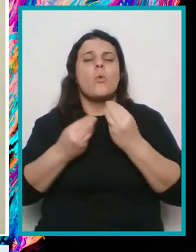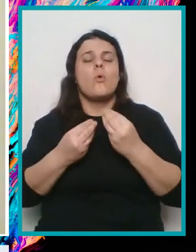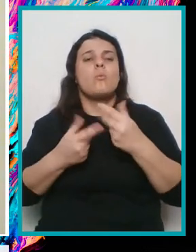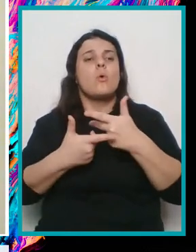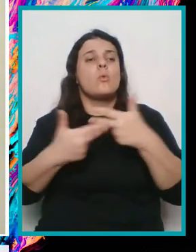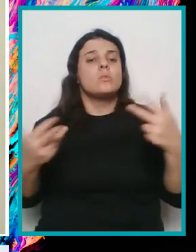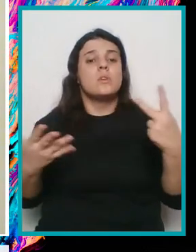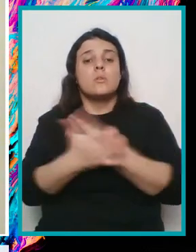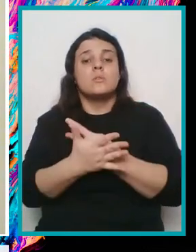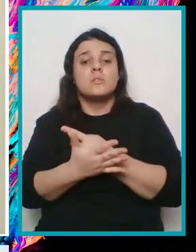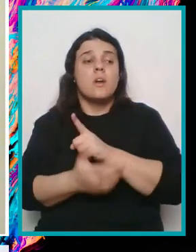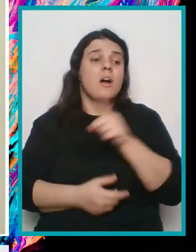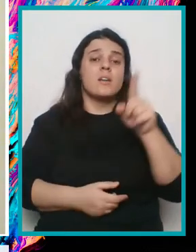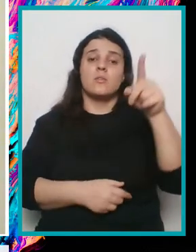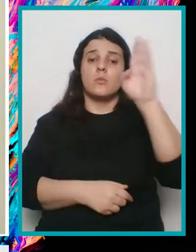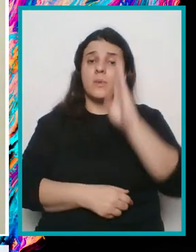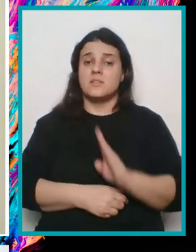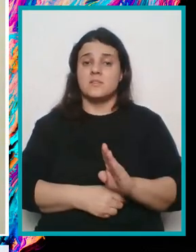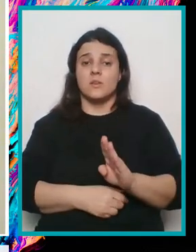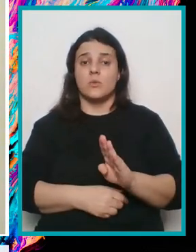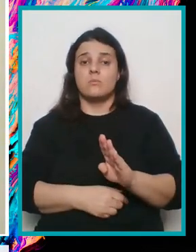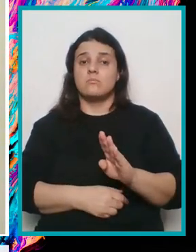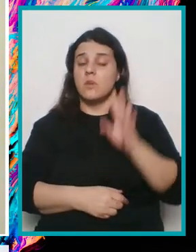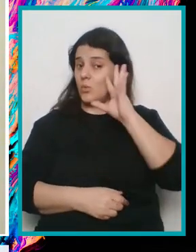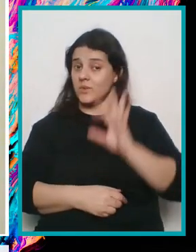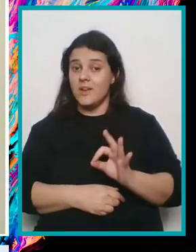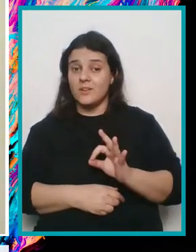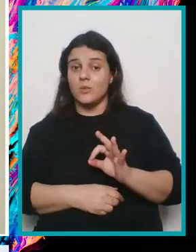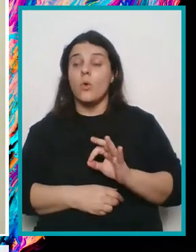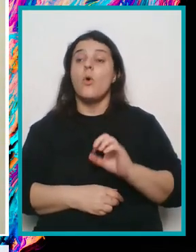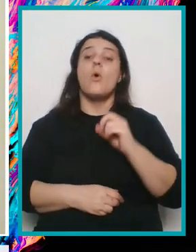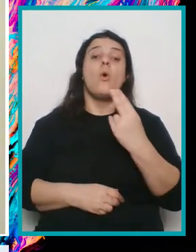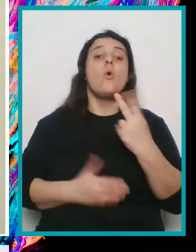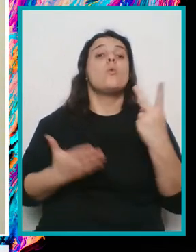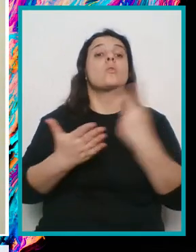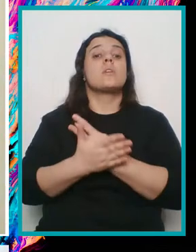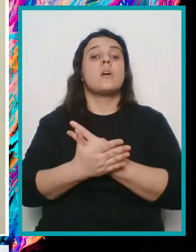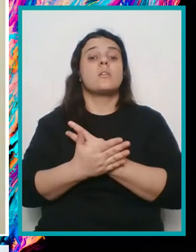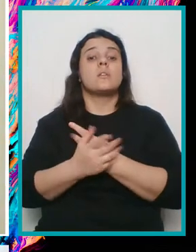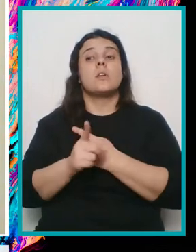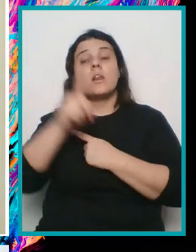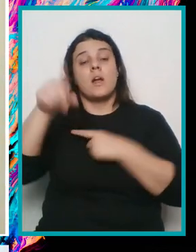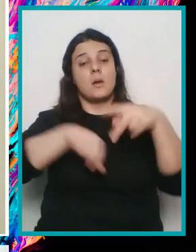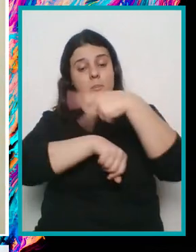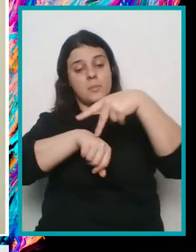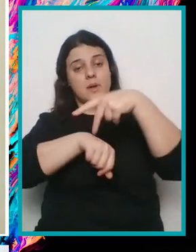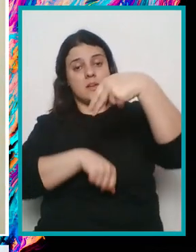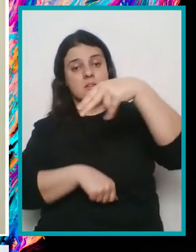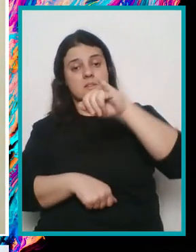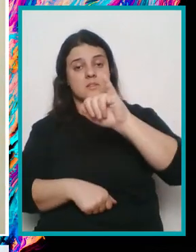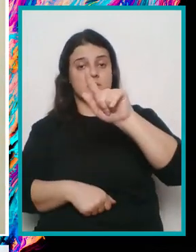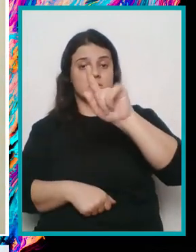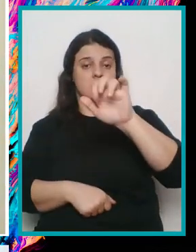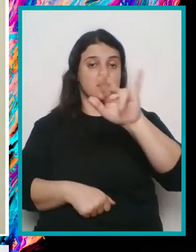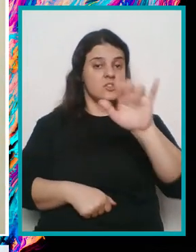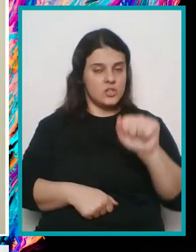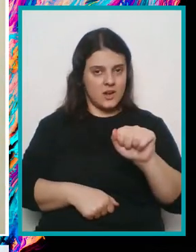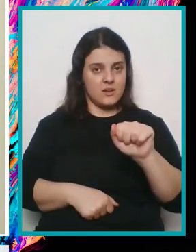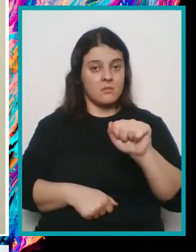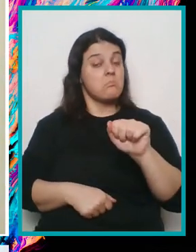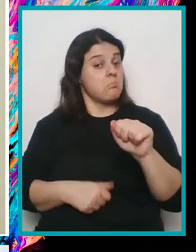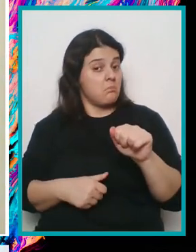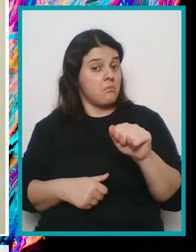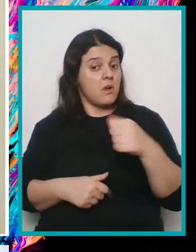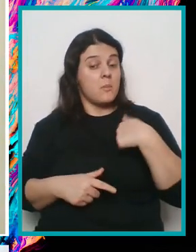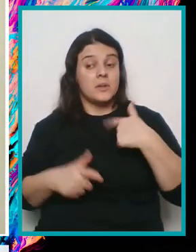ground is in a better position to explain what is going on in their